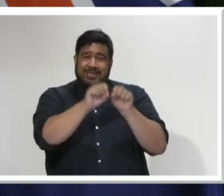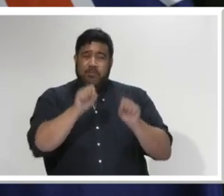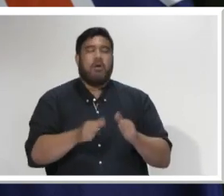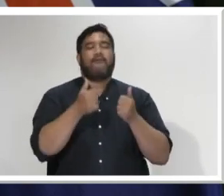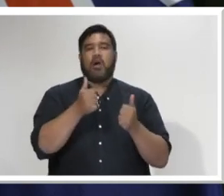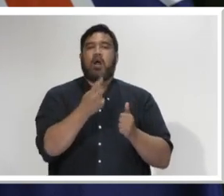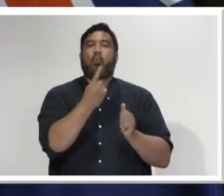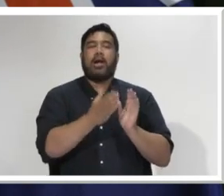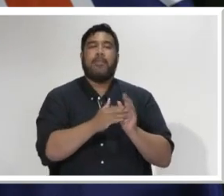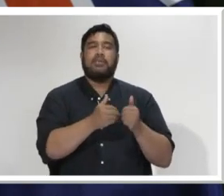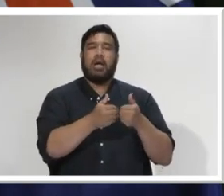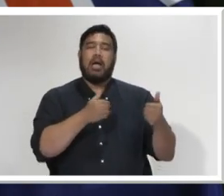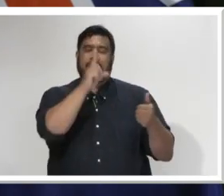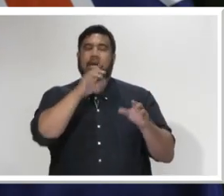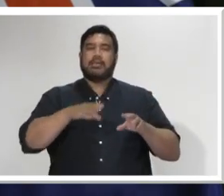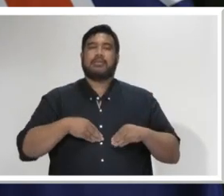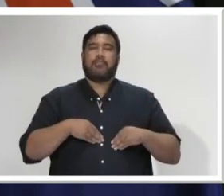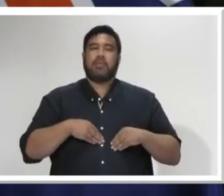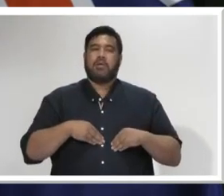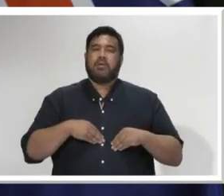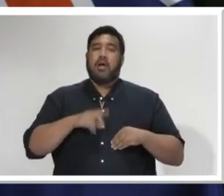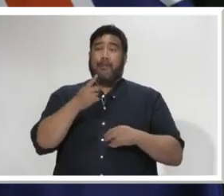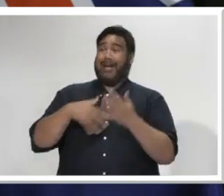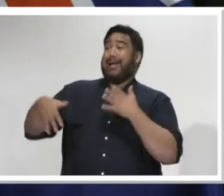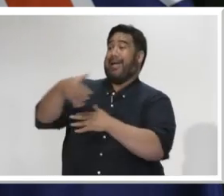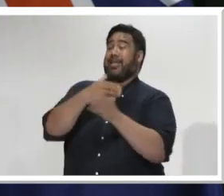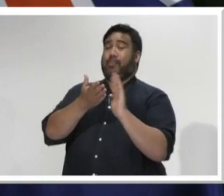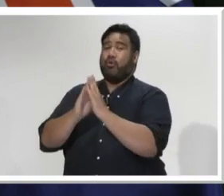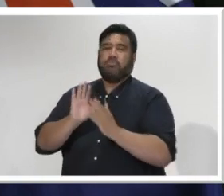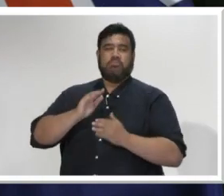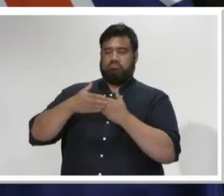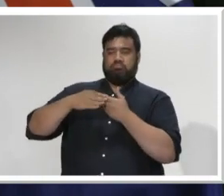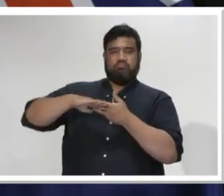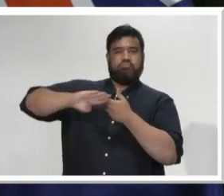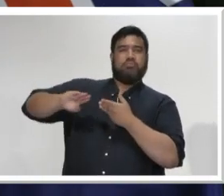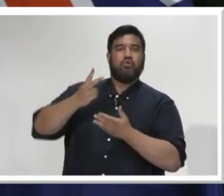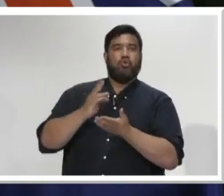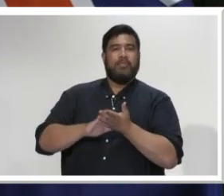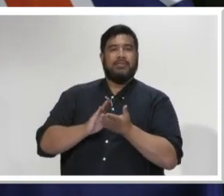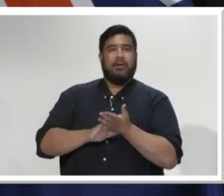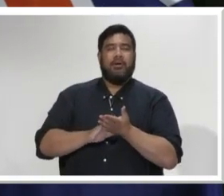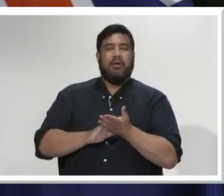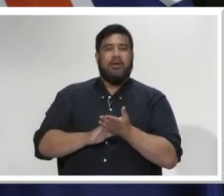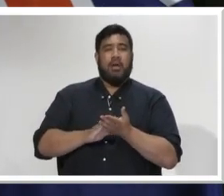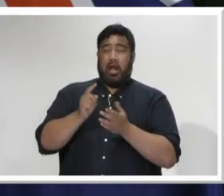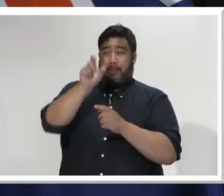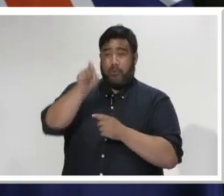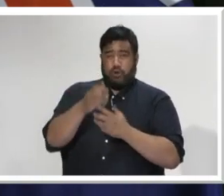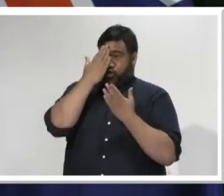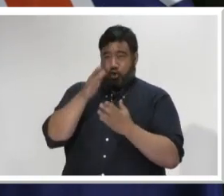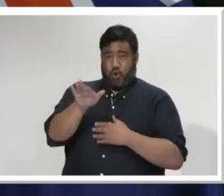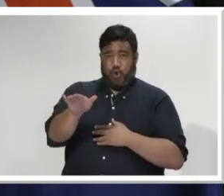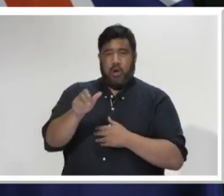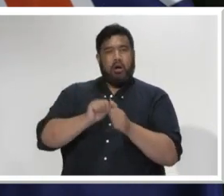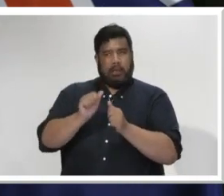circumstances. Fundamentally though, the more distance, the better, particularly when it comes to strangers. In